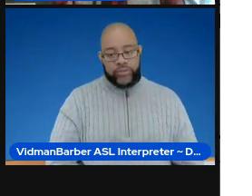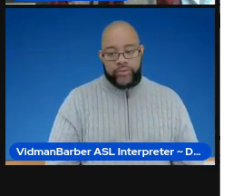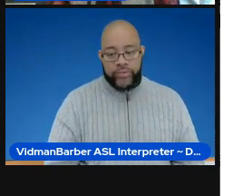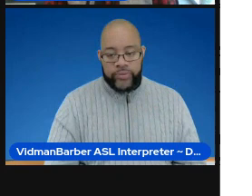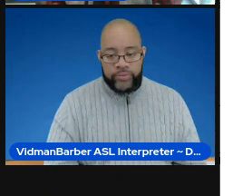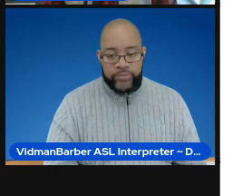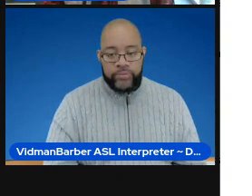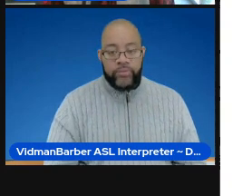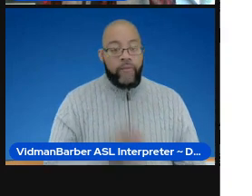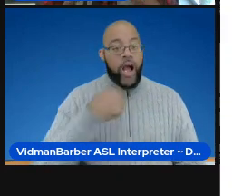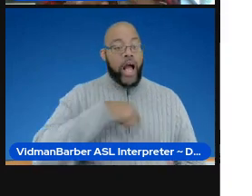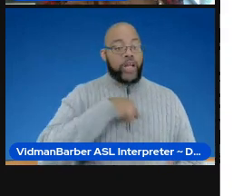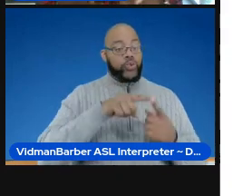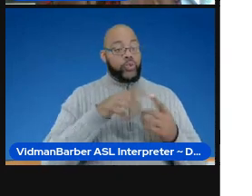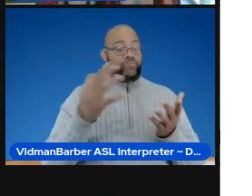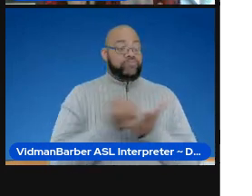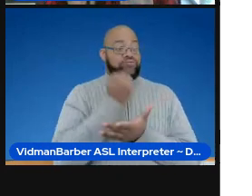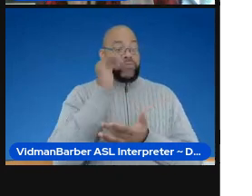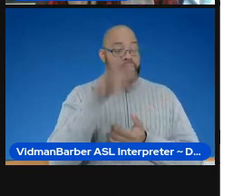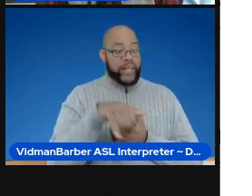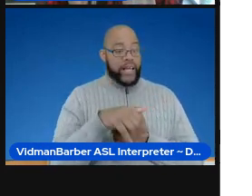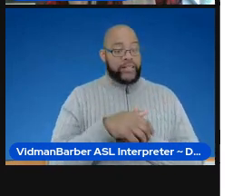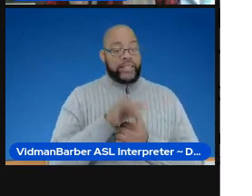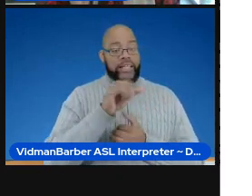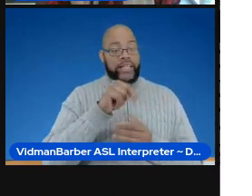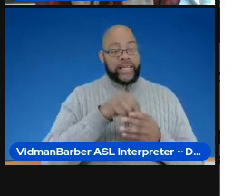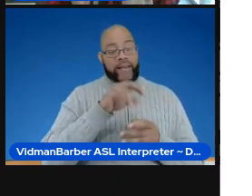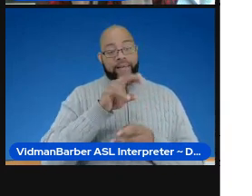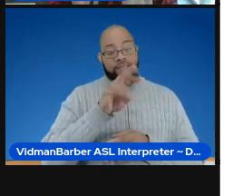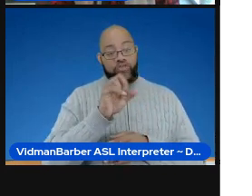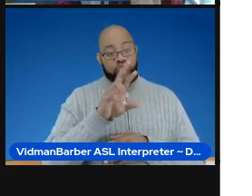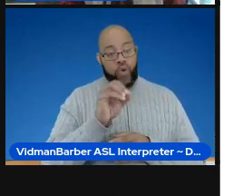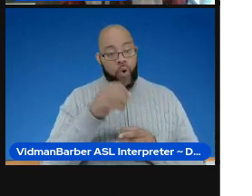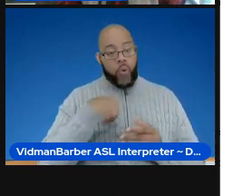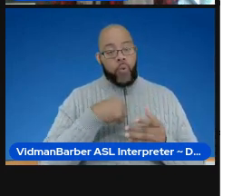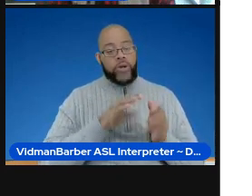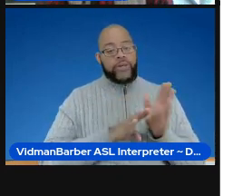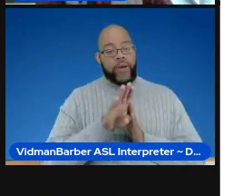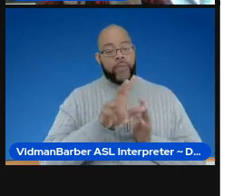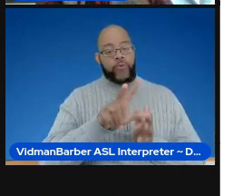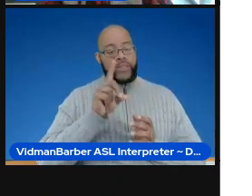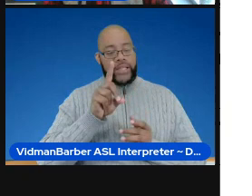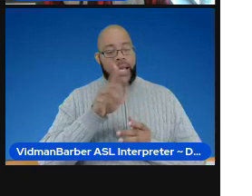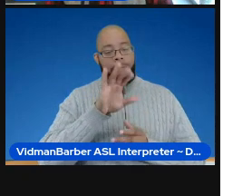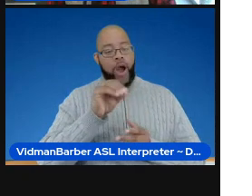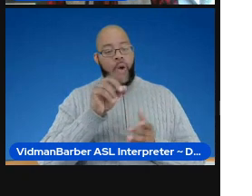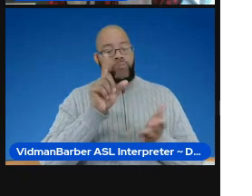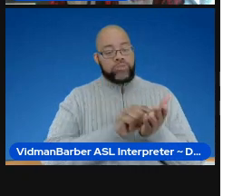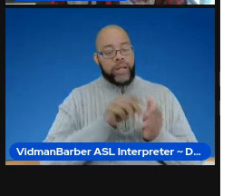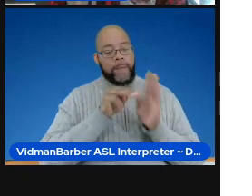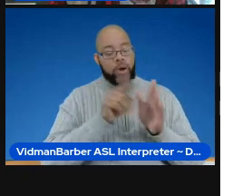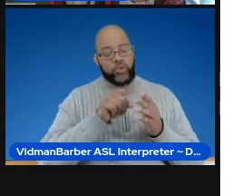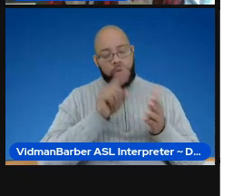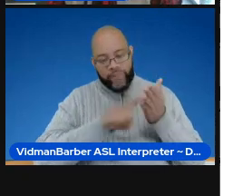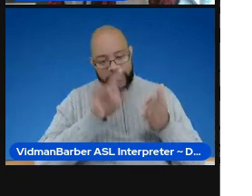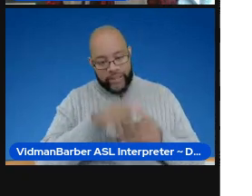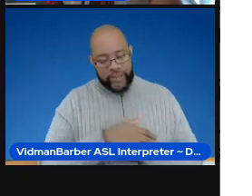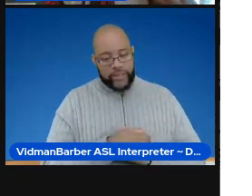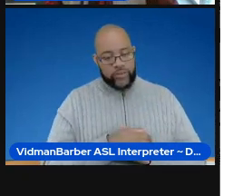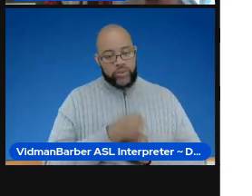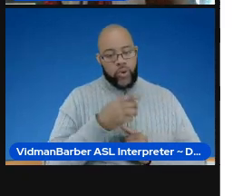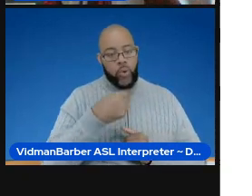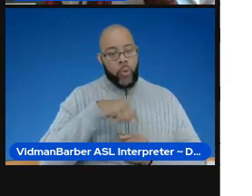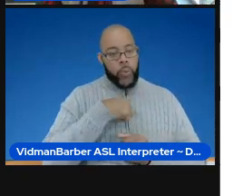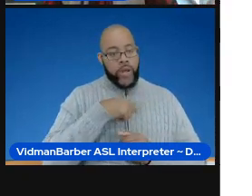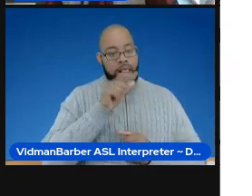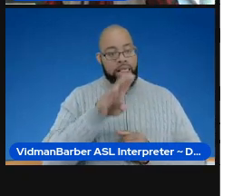In order for us to take advantage of this in vitro, we've developed a 3D bioprinting model in order to investigate this. And so we, in